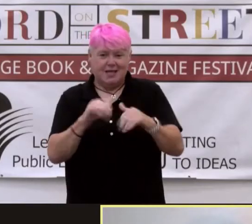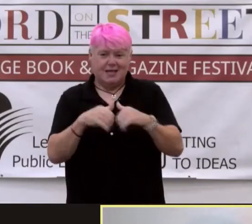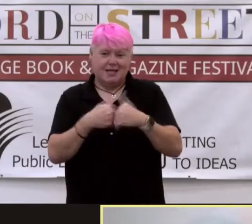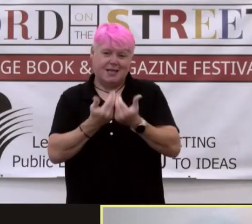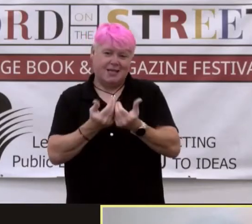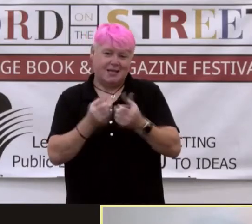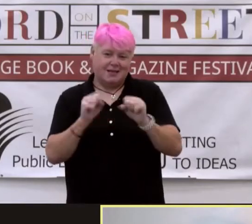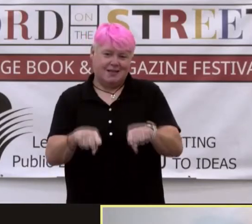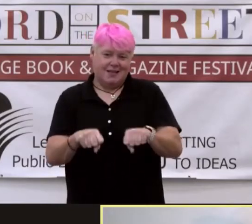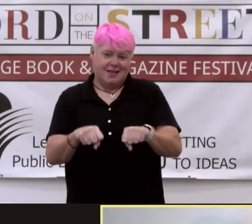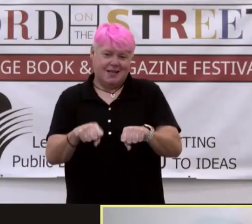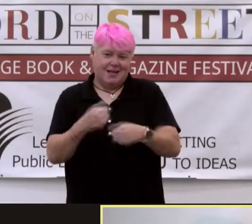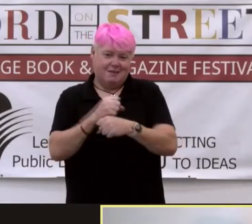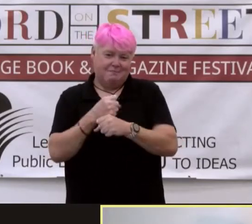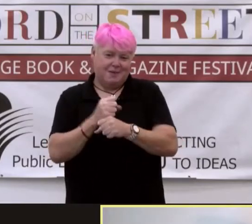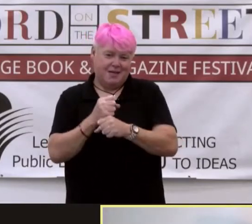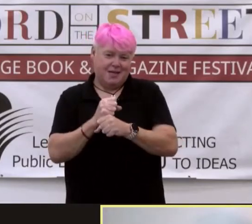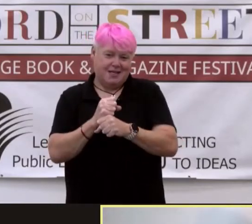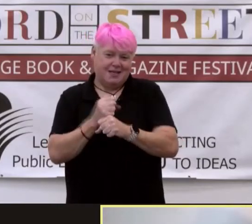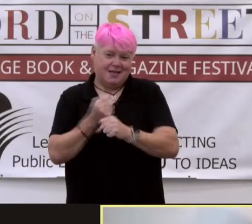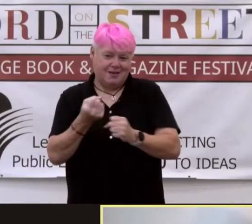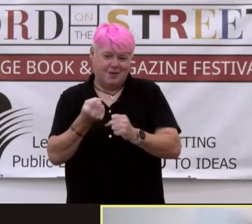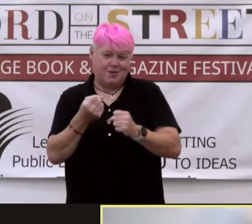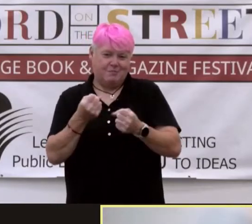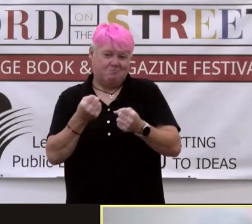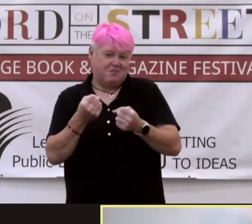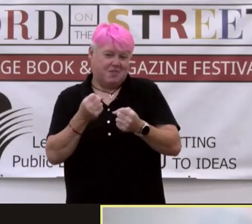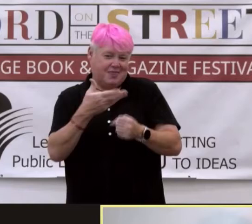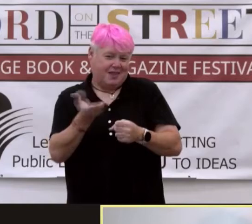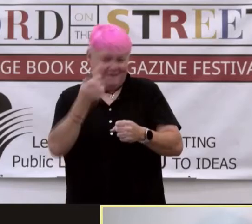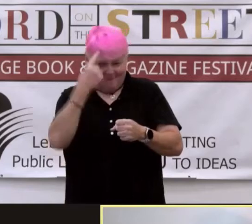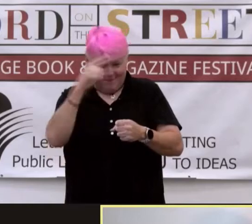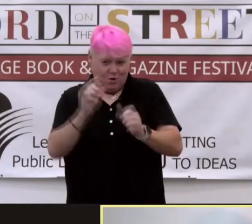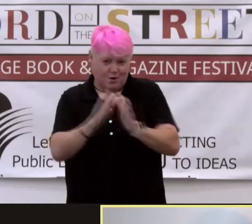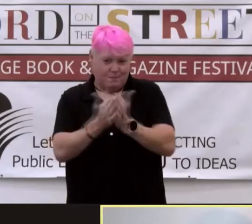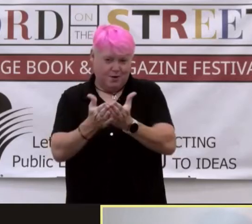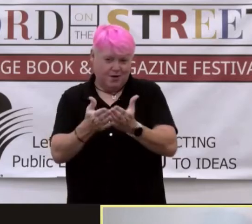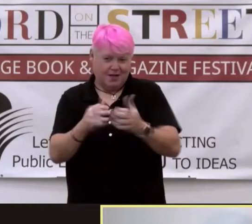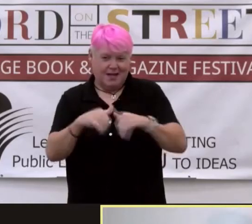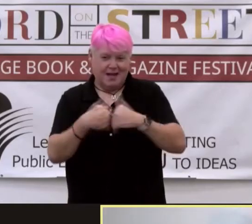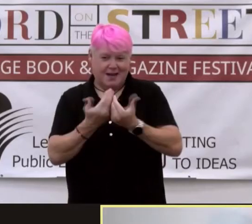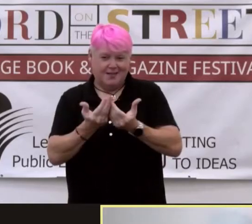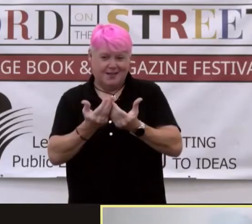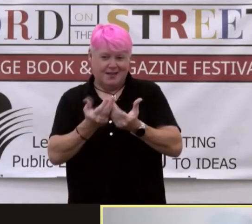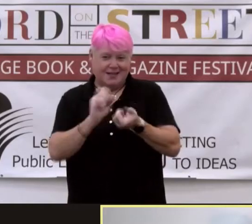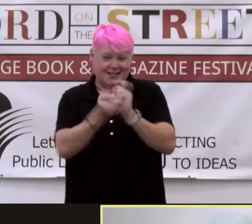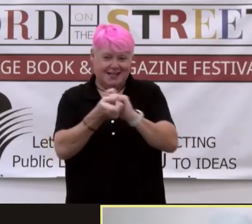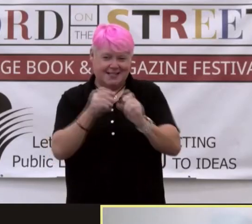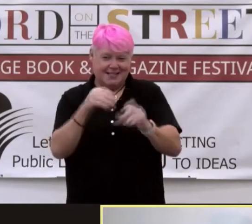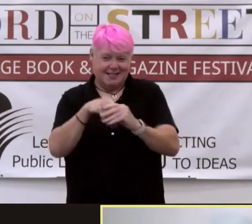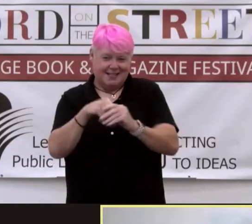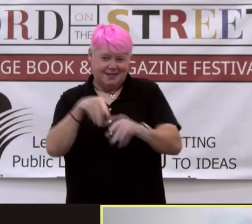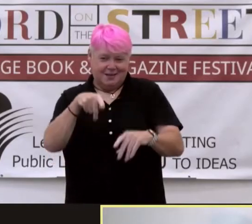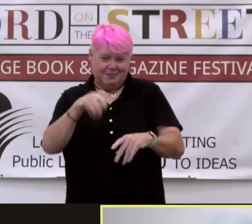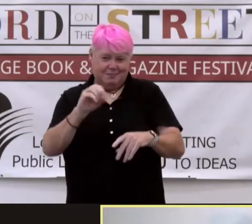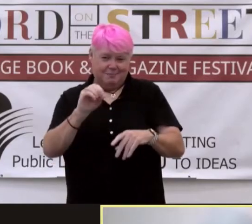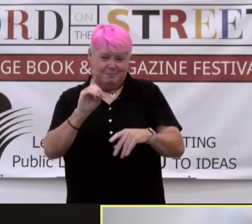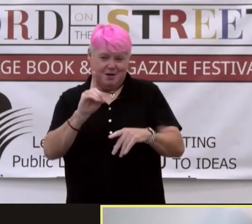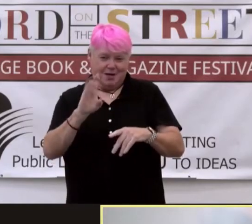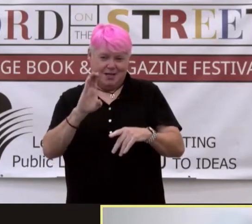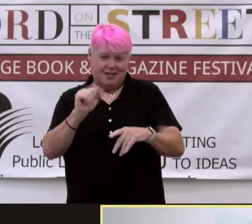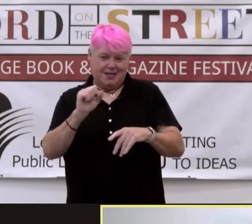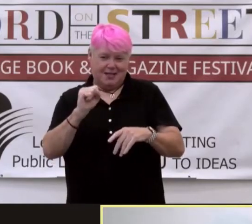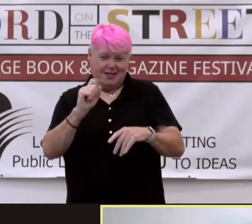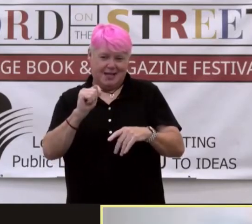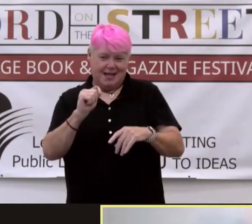make another gimmick for a book so it's like, how can I turn a book into a podcast? Like, that's a weird thing to sit down and say, but it was